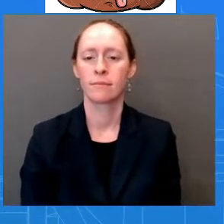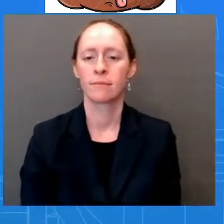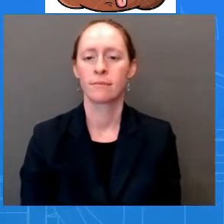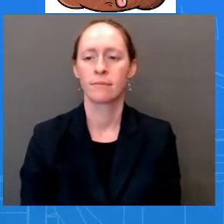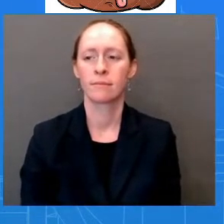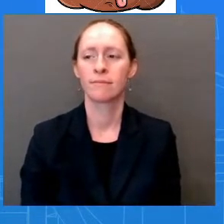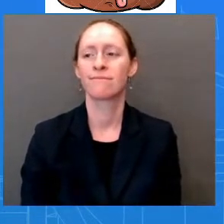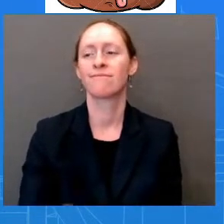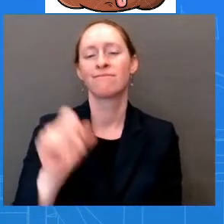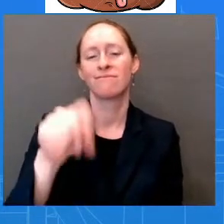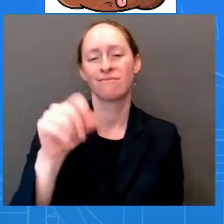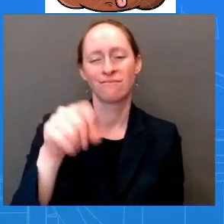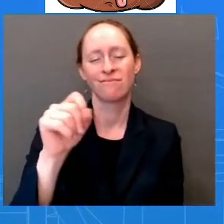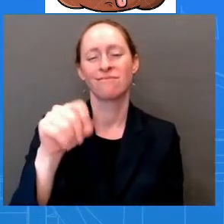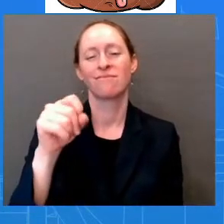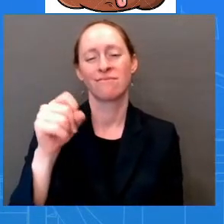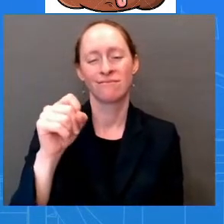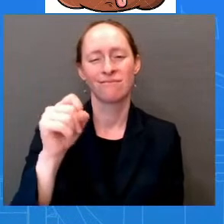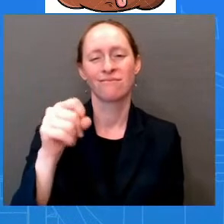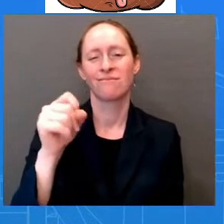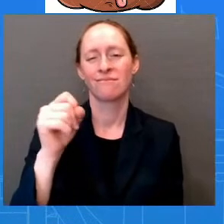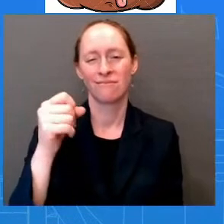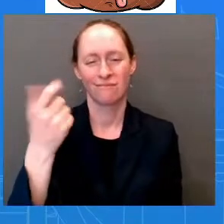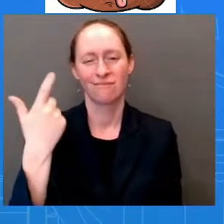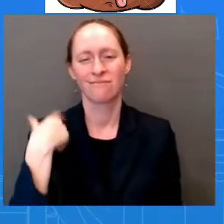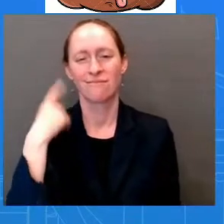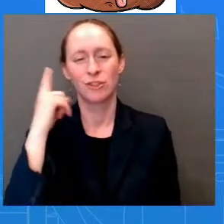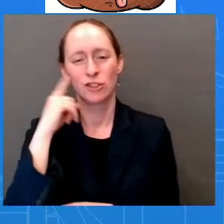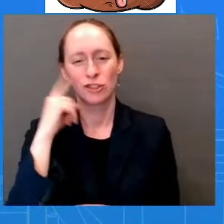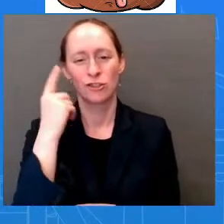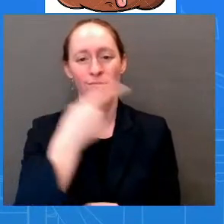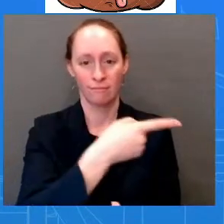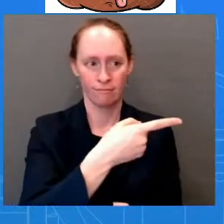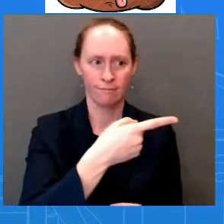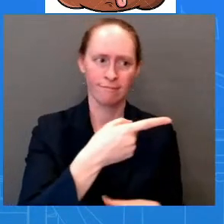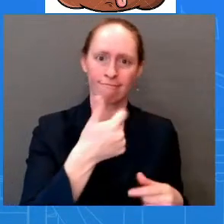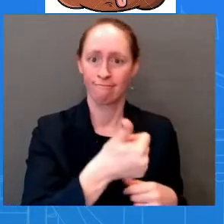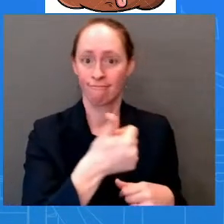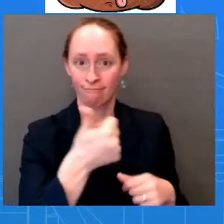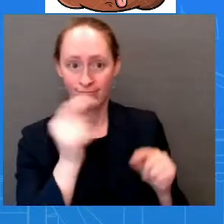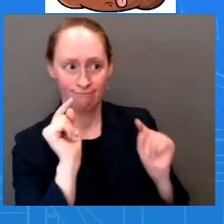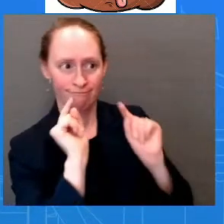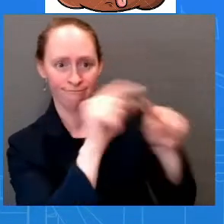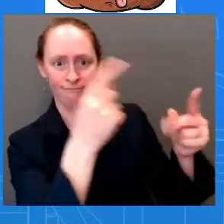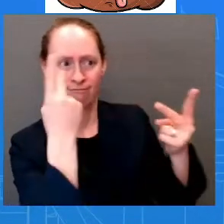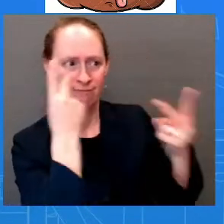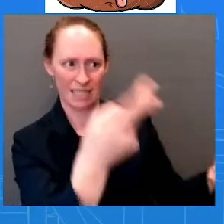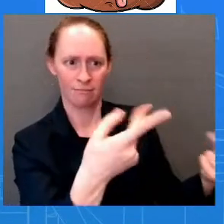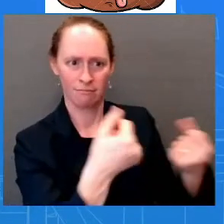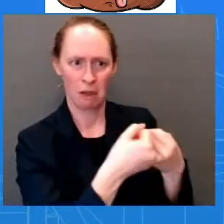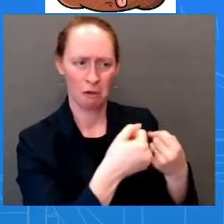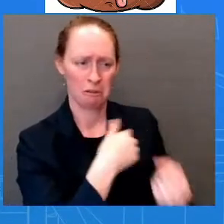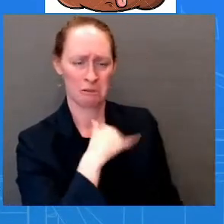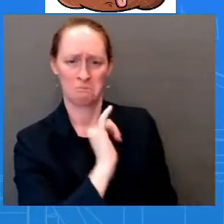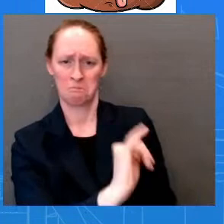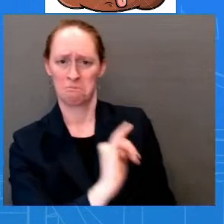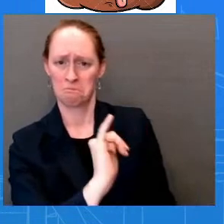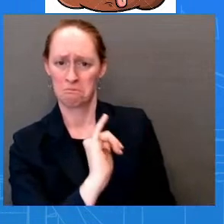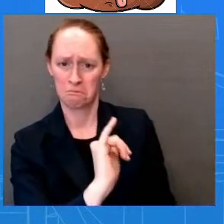border. And the question that we have for Kevin McCarthy, who's soon to be Speaker